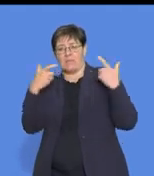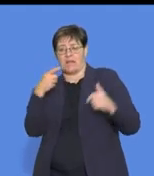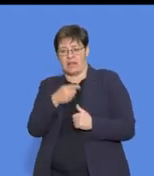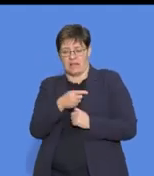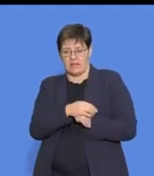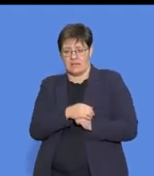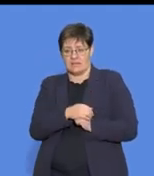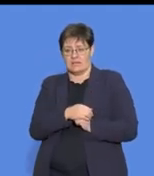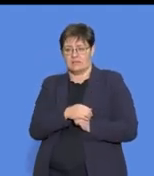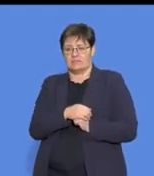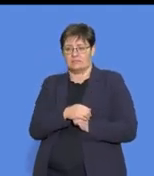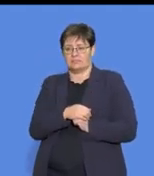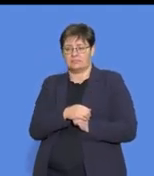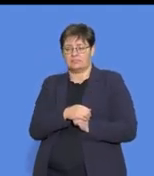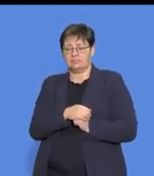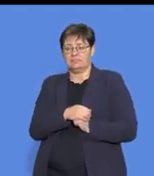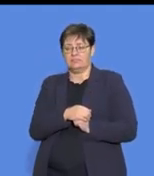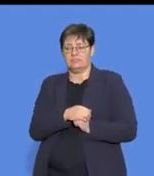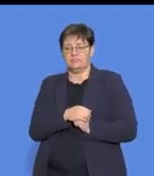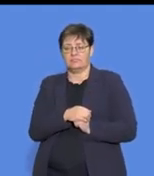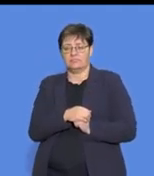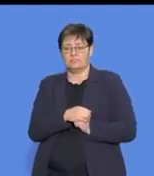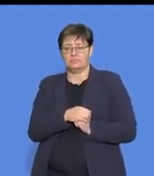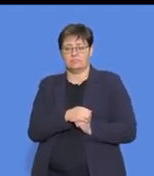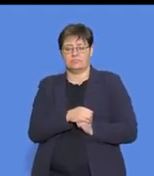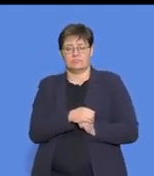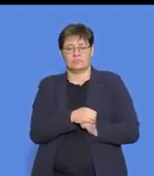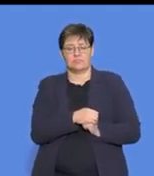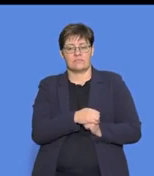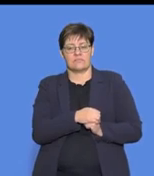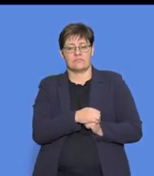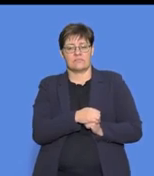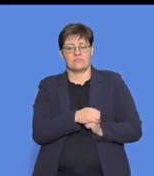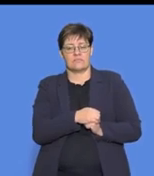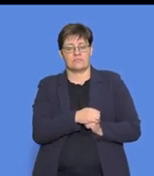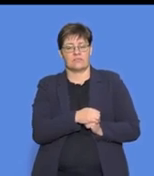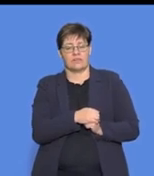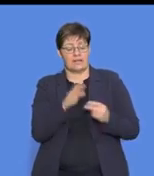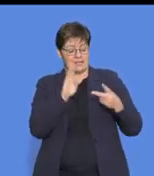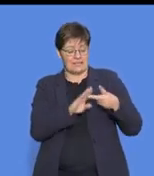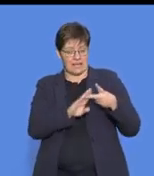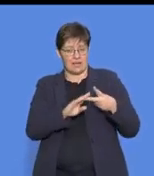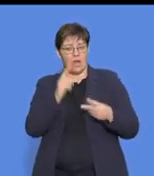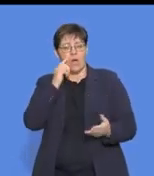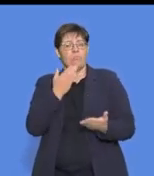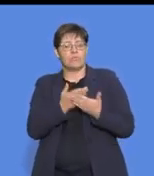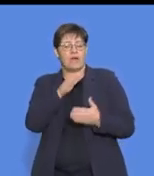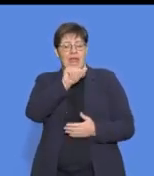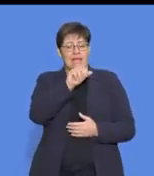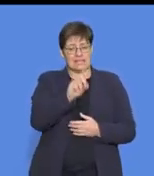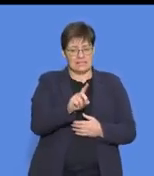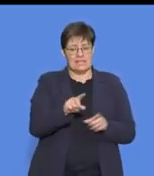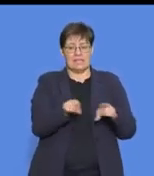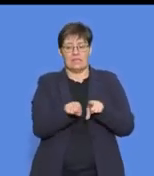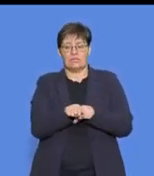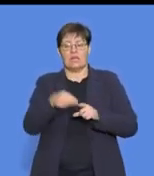be the bigger angle, theta minus alpha, is quite important. Okay, the second question wants us to prove